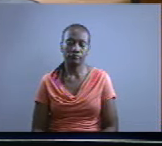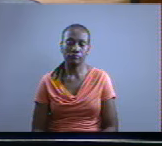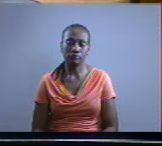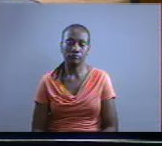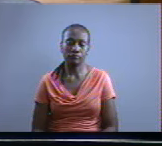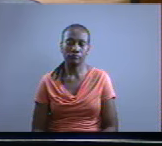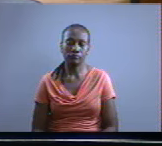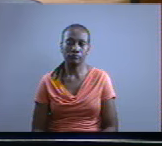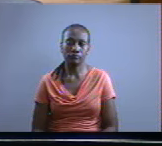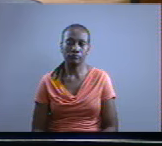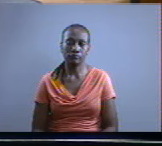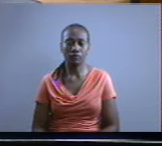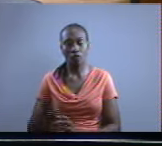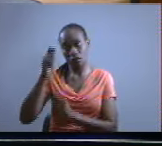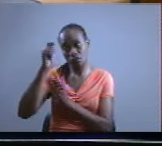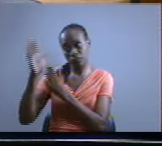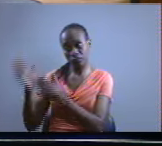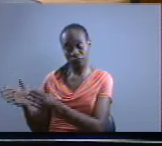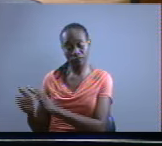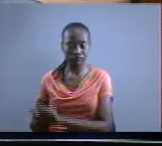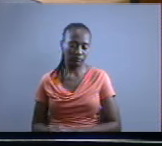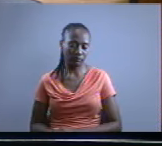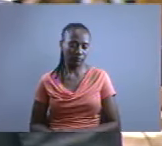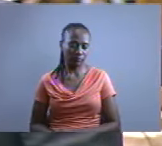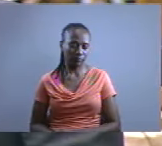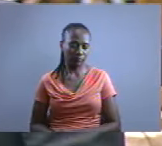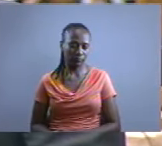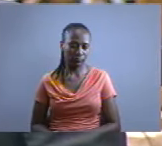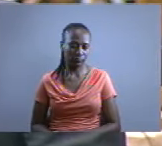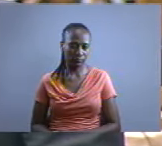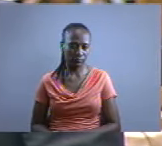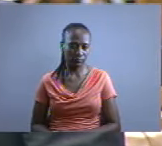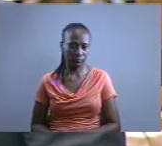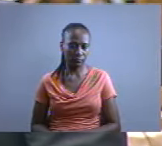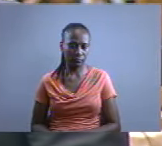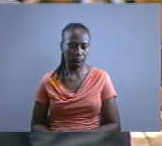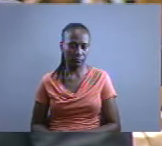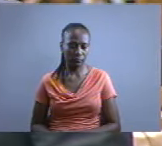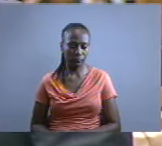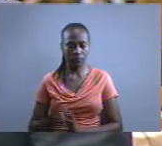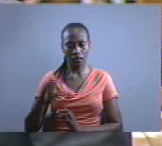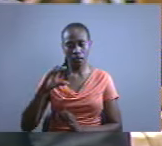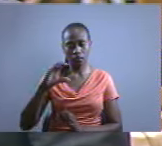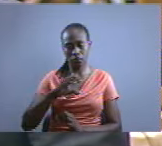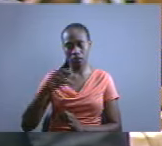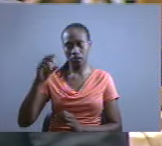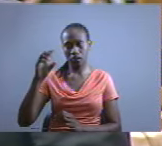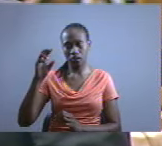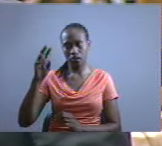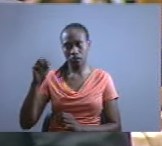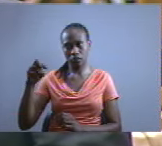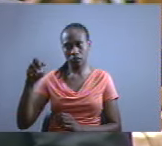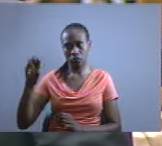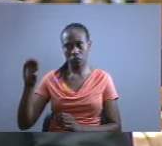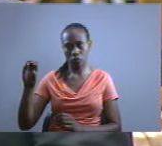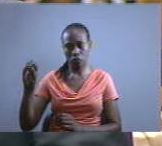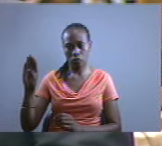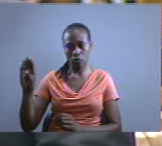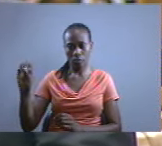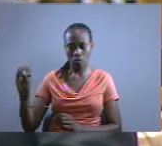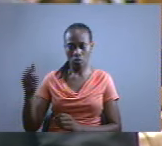Geachte Speaker, die skorsing van generaal-majoor Chris Ngobo, waarnemende hoof van die polisie se